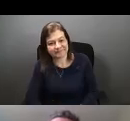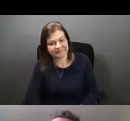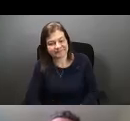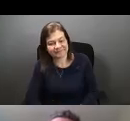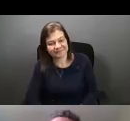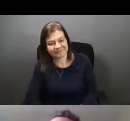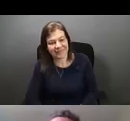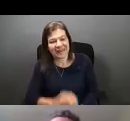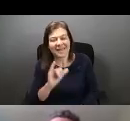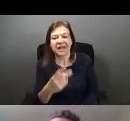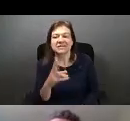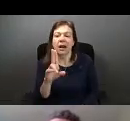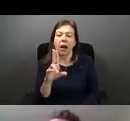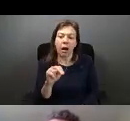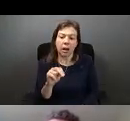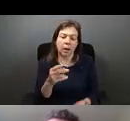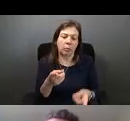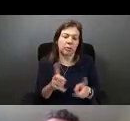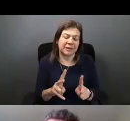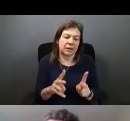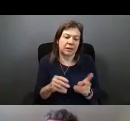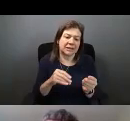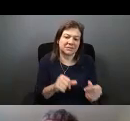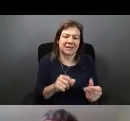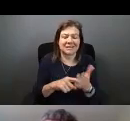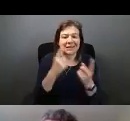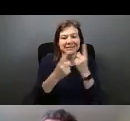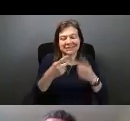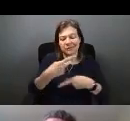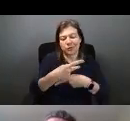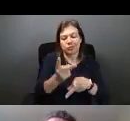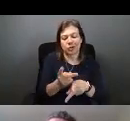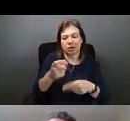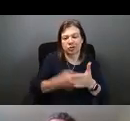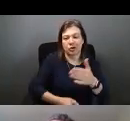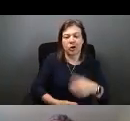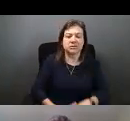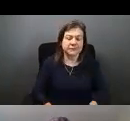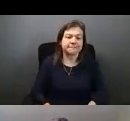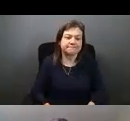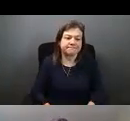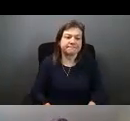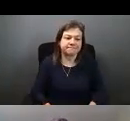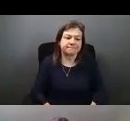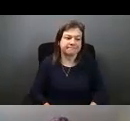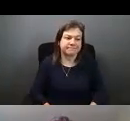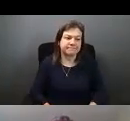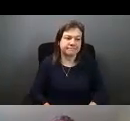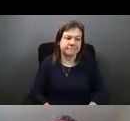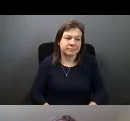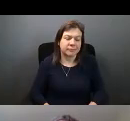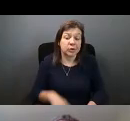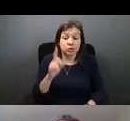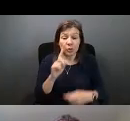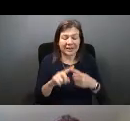That's one of the unallowable costs. It's considered a production cost. So if you're doing the